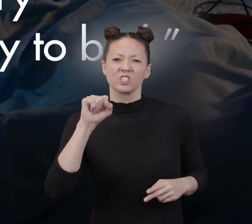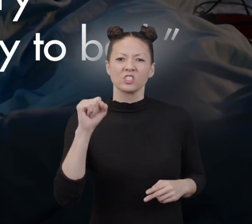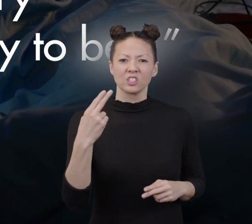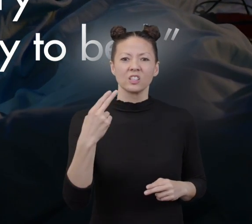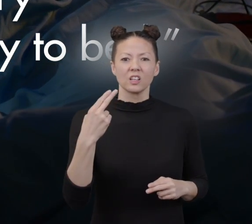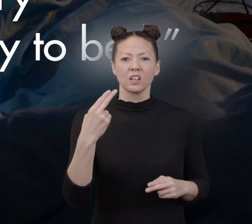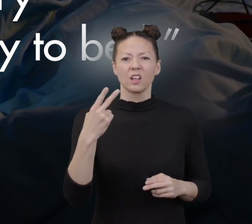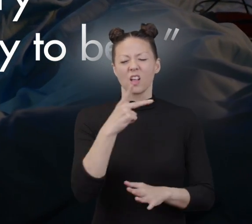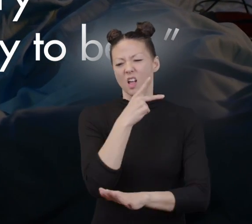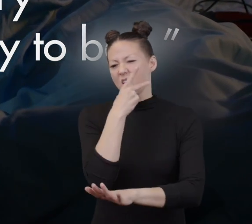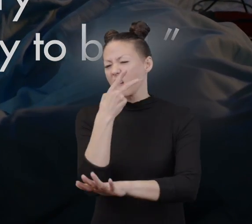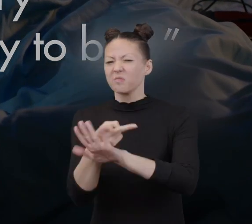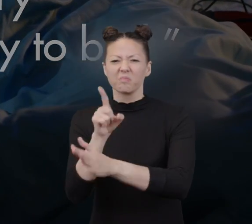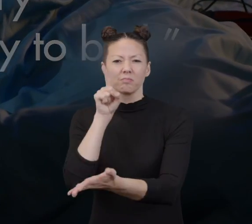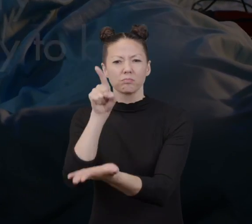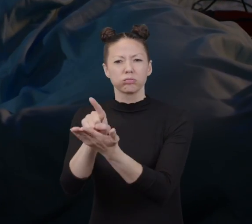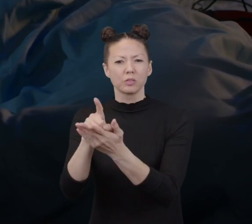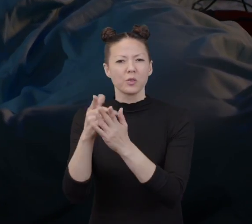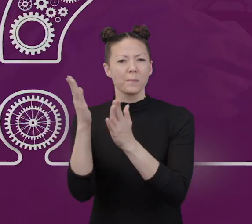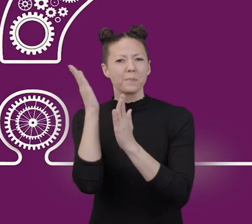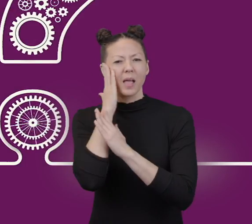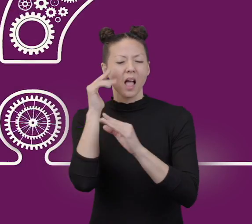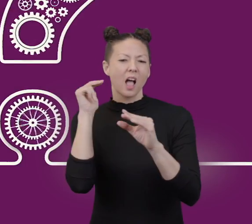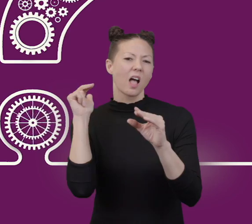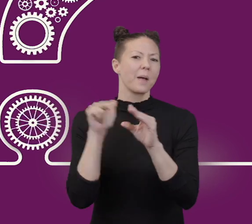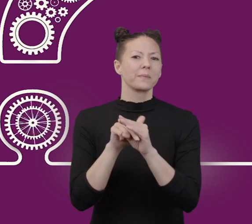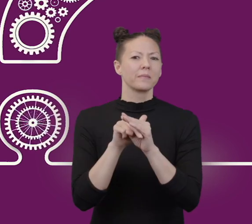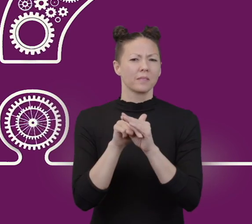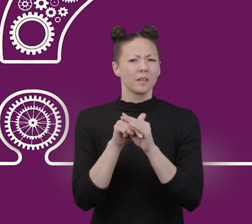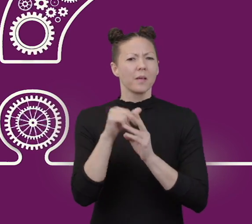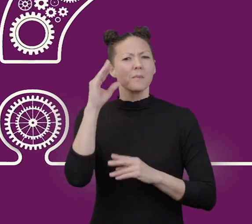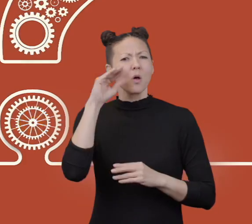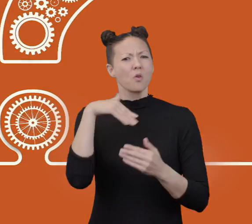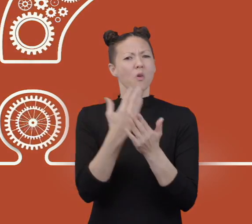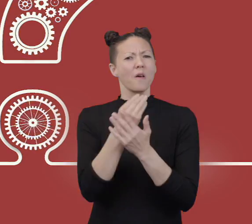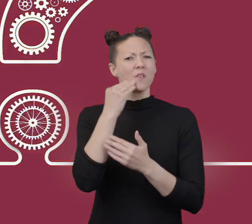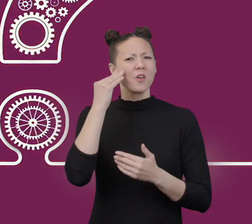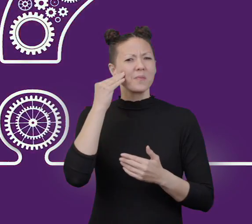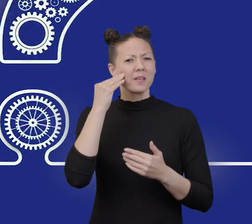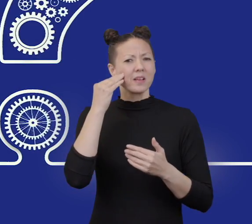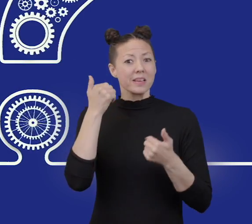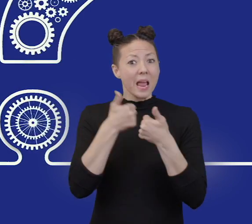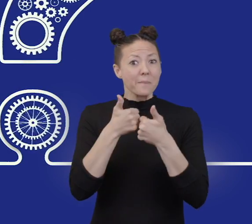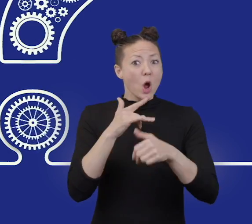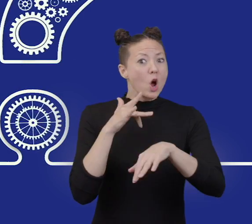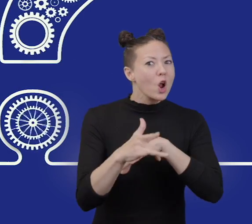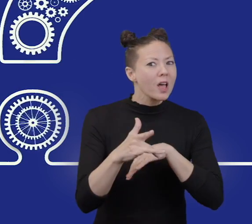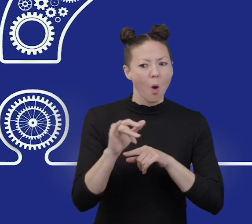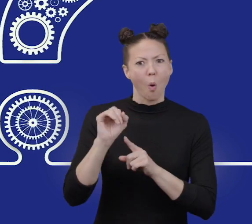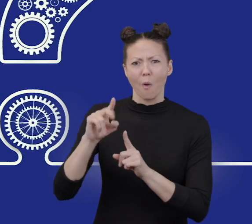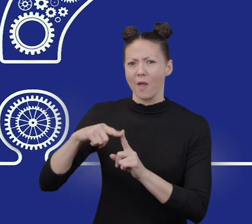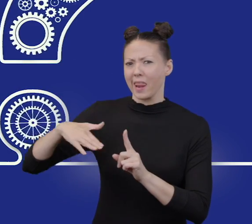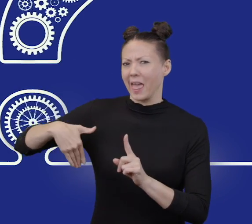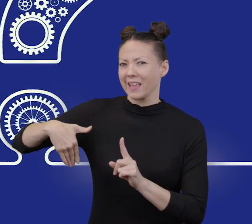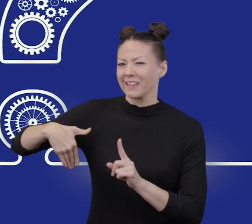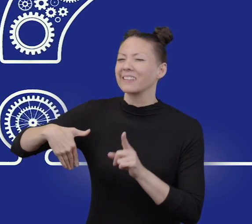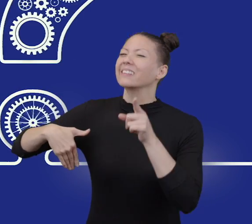directly to bed. Did the boy get home from the game early or late?